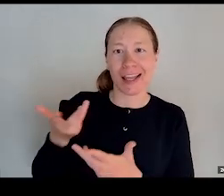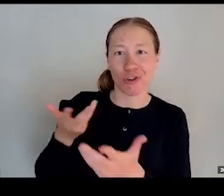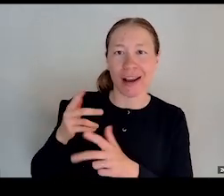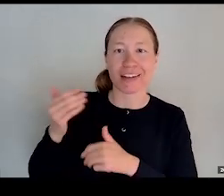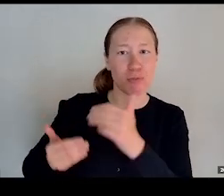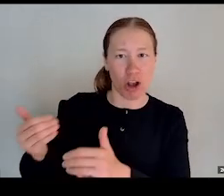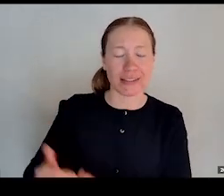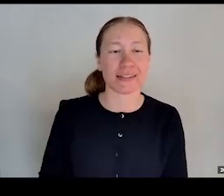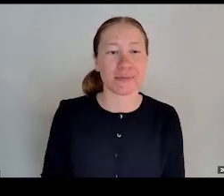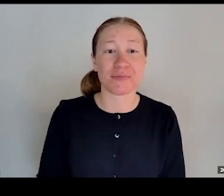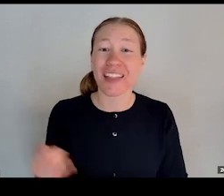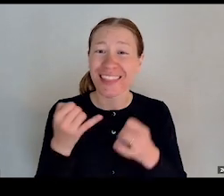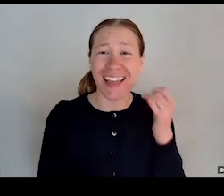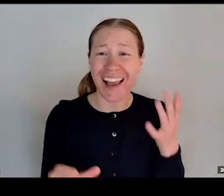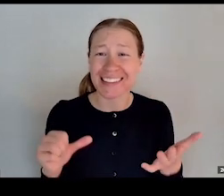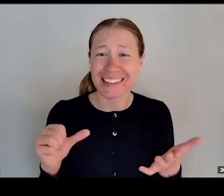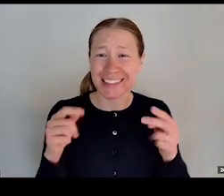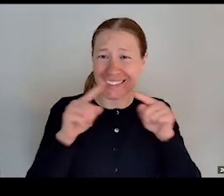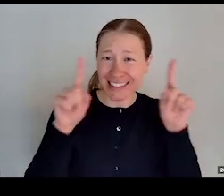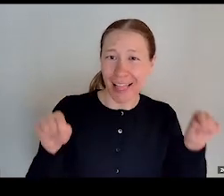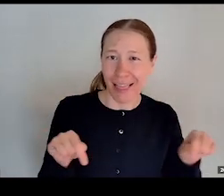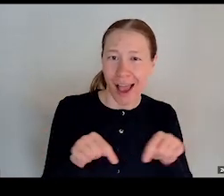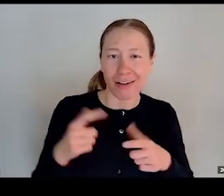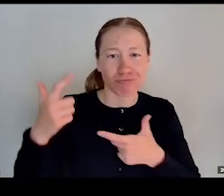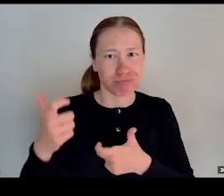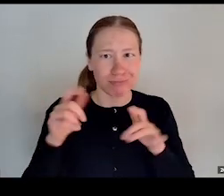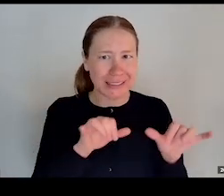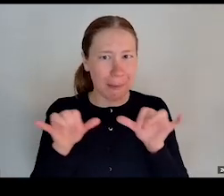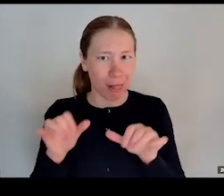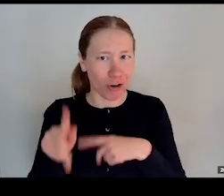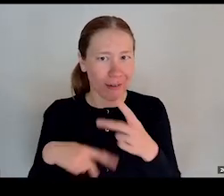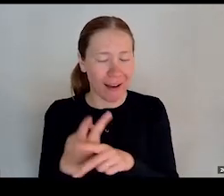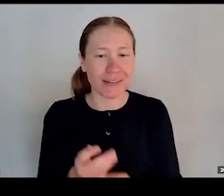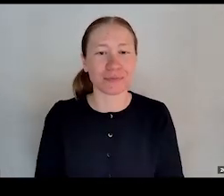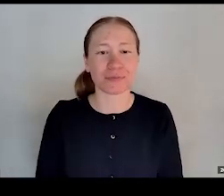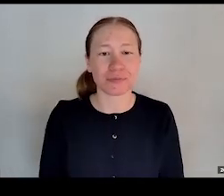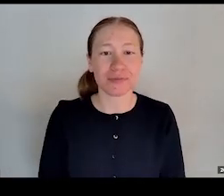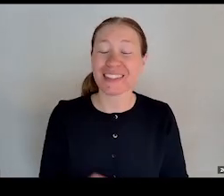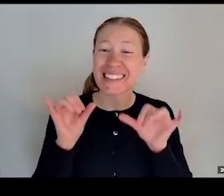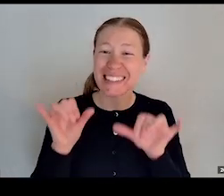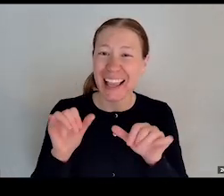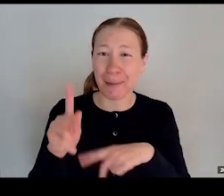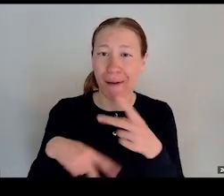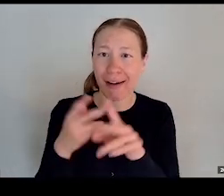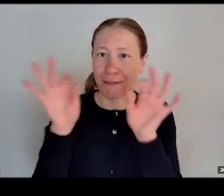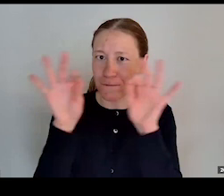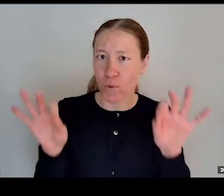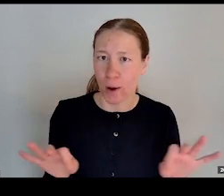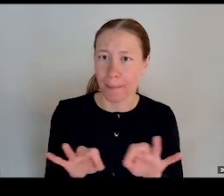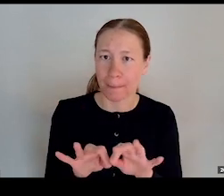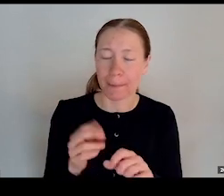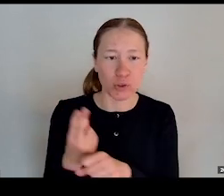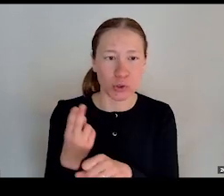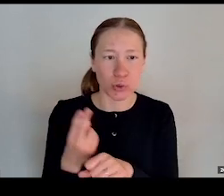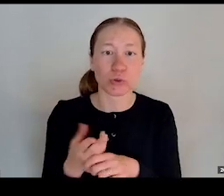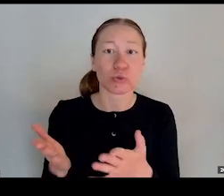And then the last slide that has a screenshot very similar to the last one. This is the same form that you would be using. So requesting a